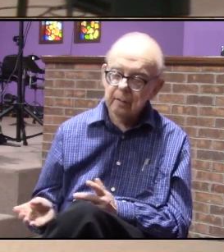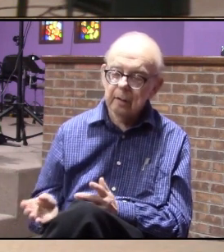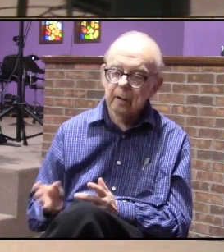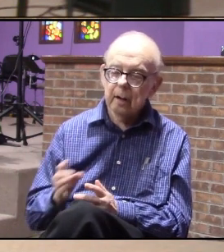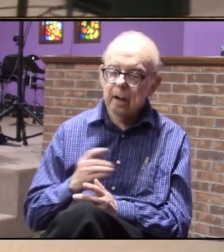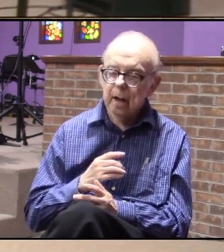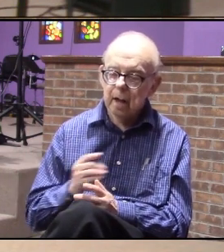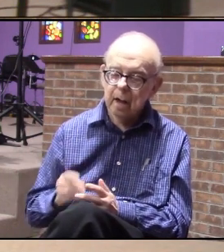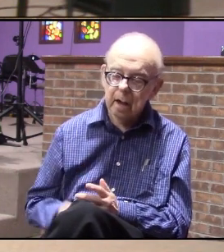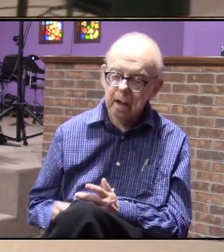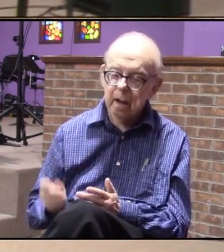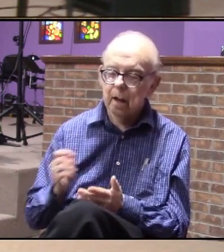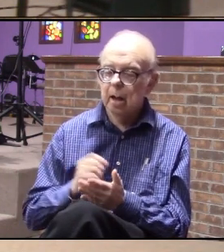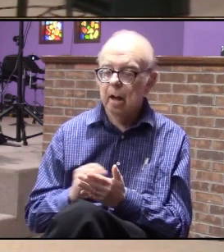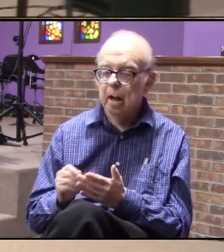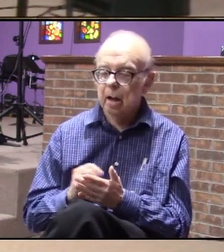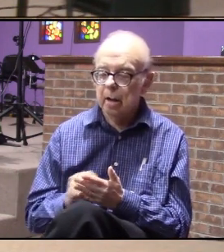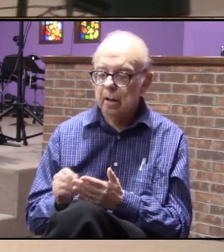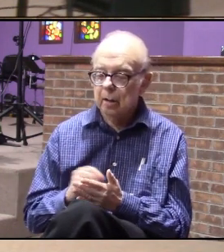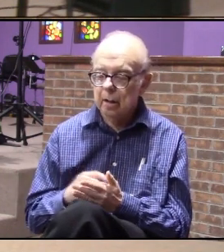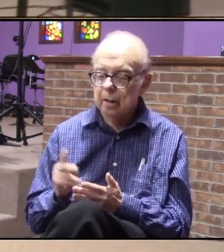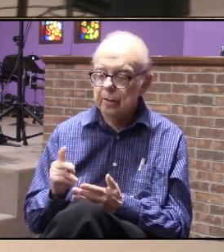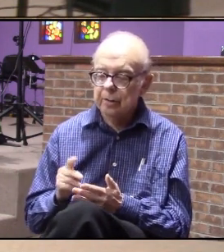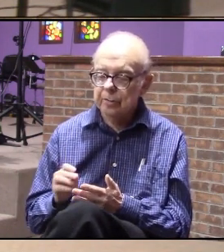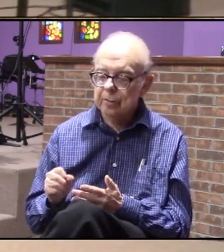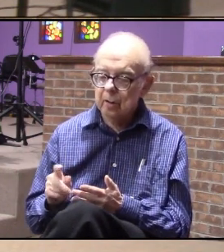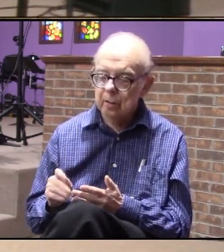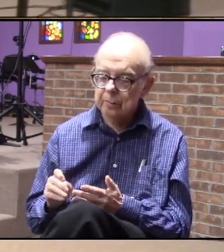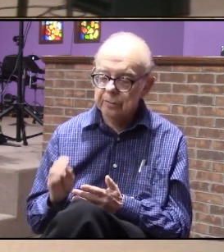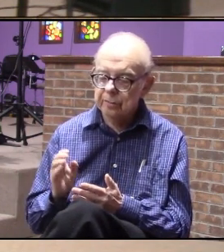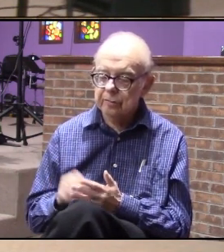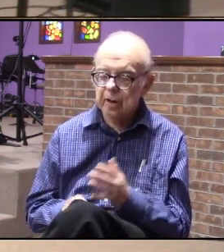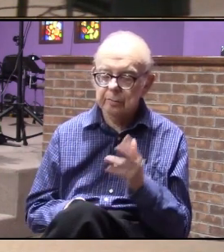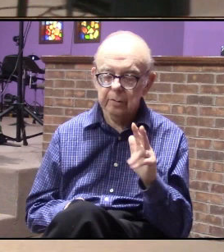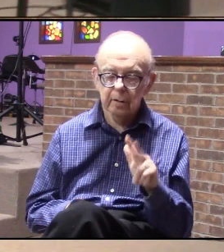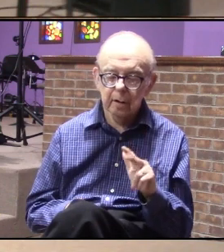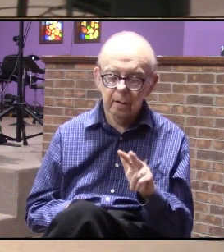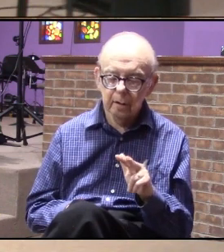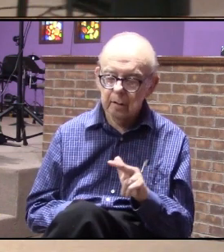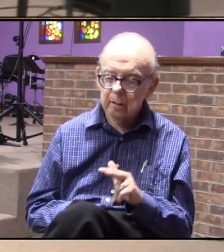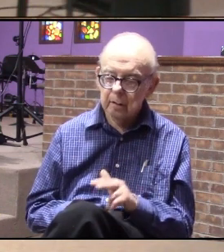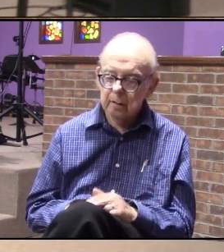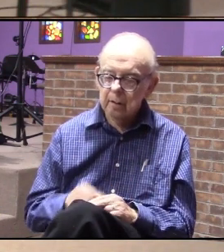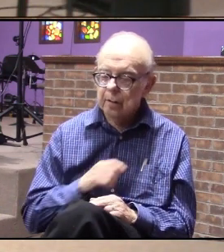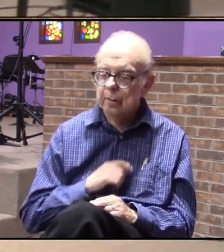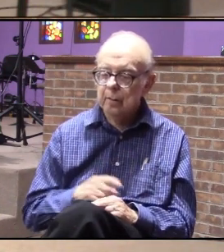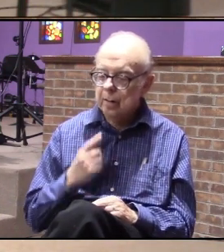David ends up writing Psalms chapter 23, where he says, the Lord is my shepherd.